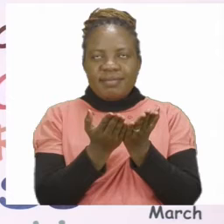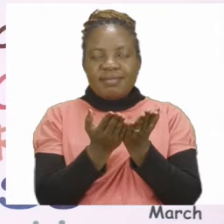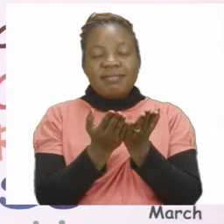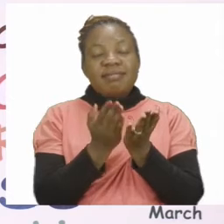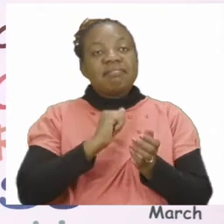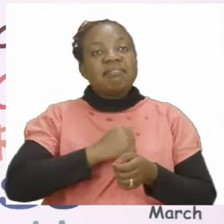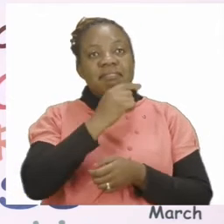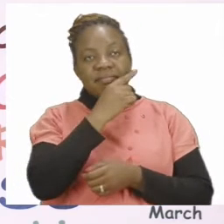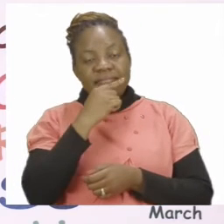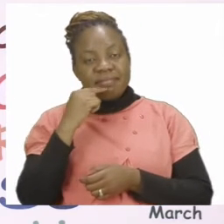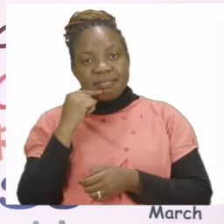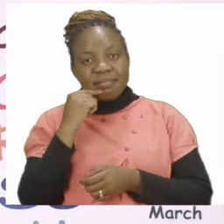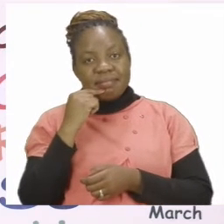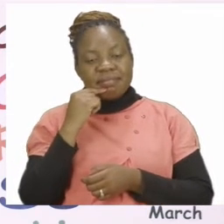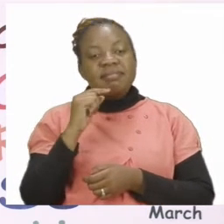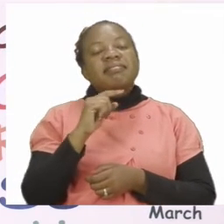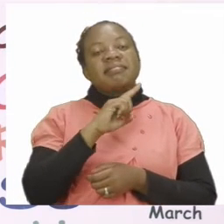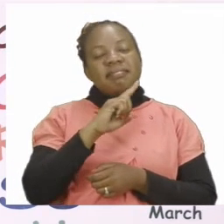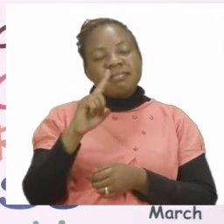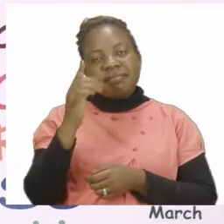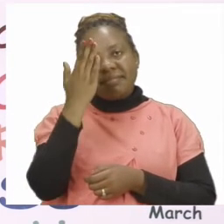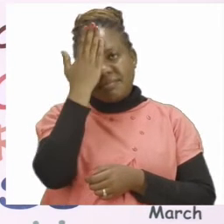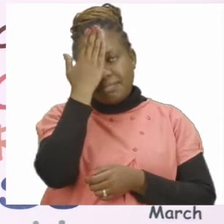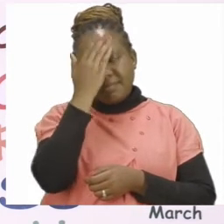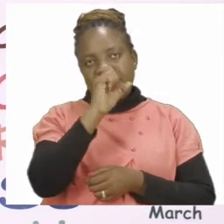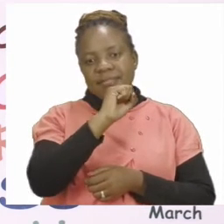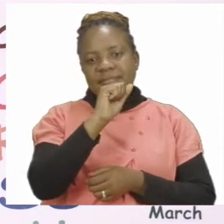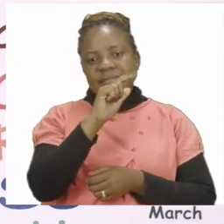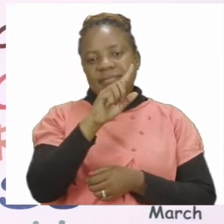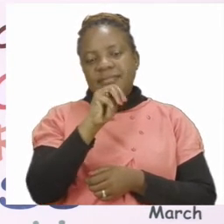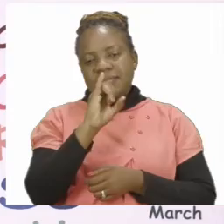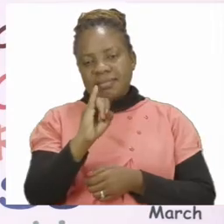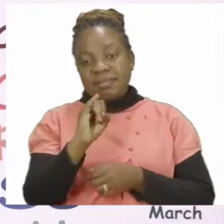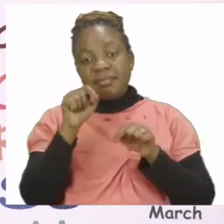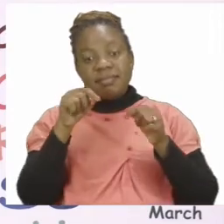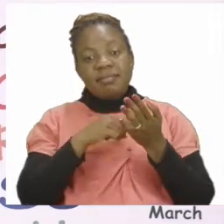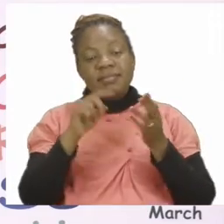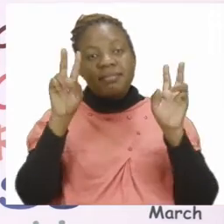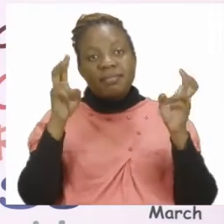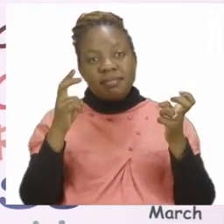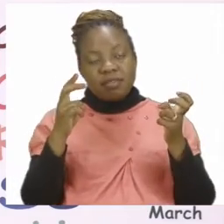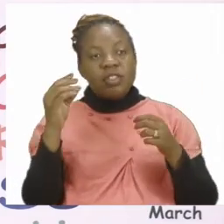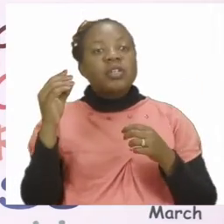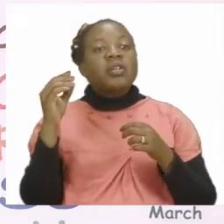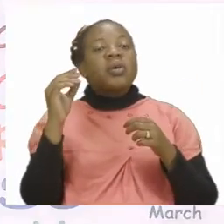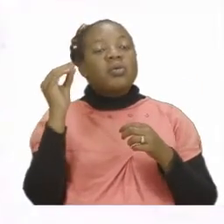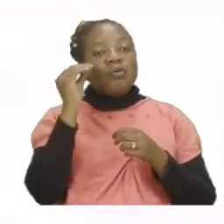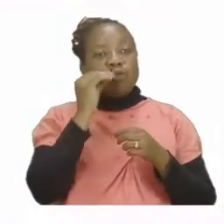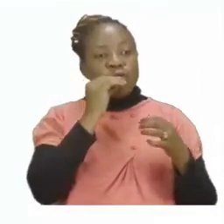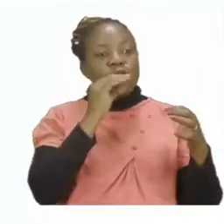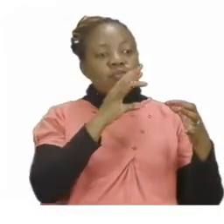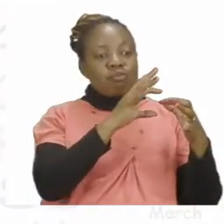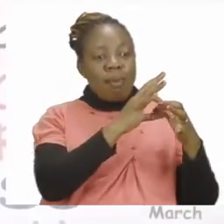Hartung, and our theme for this week is the food chain and saving